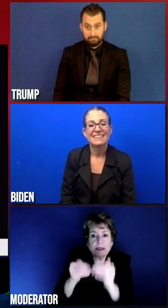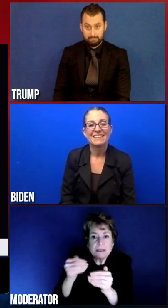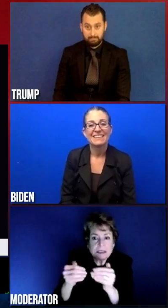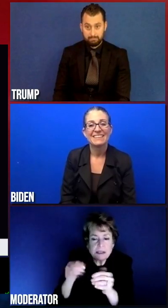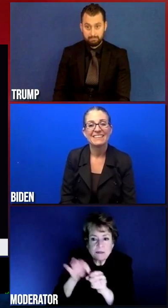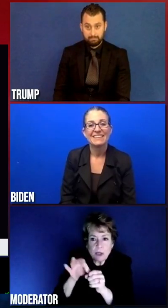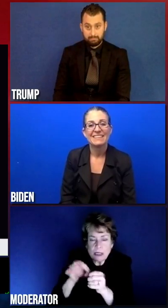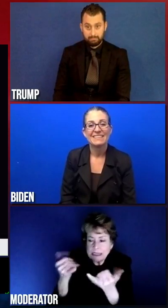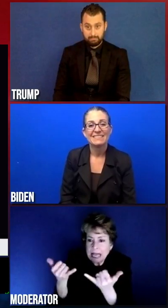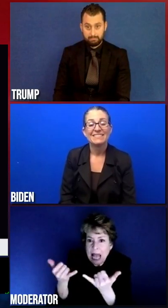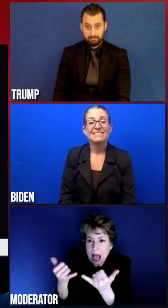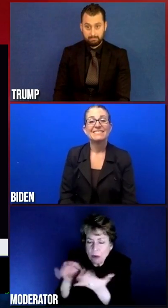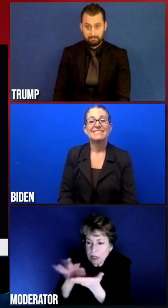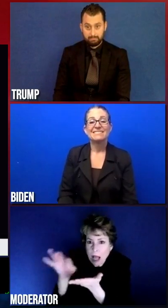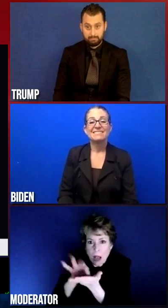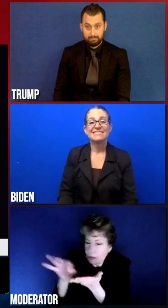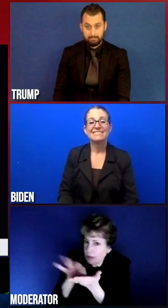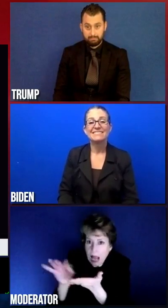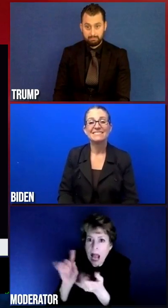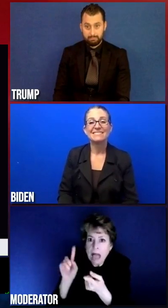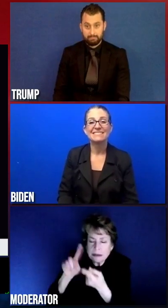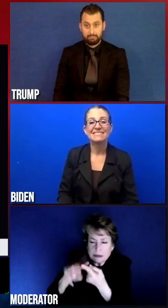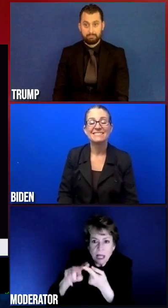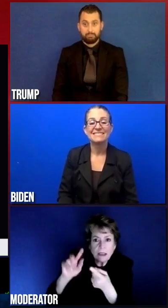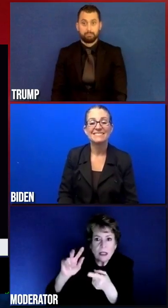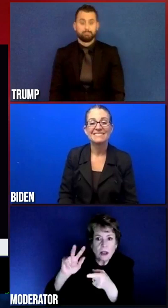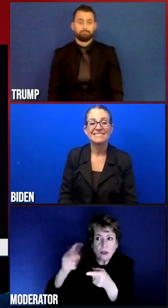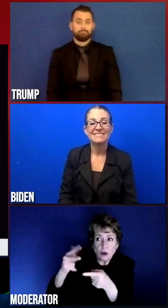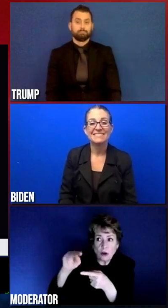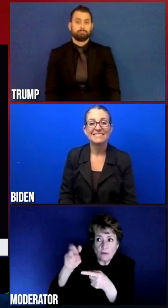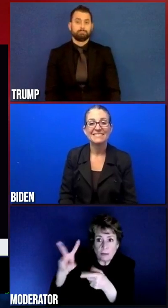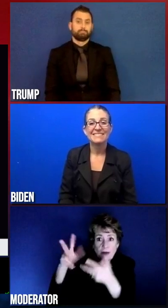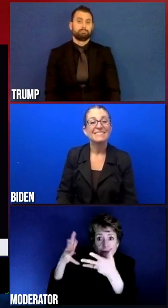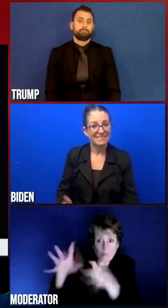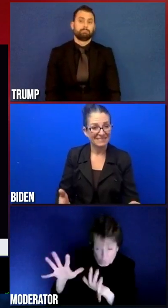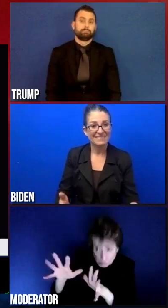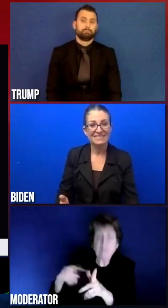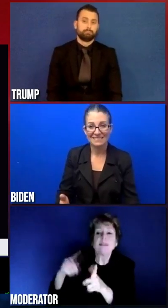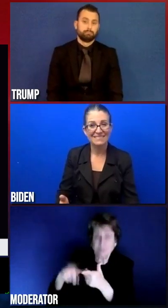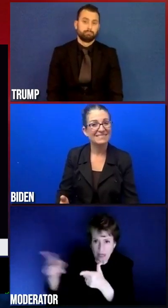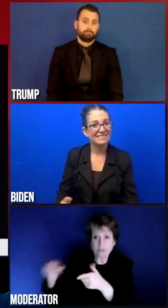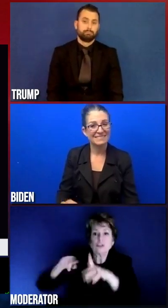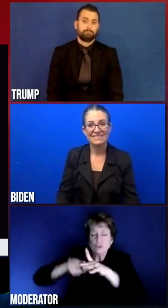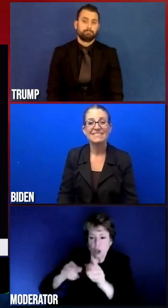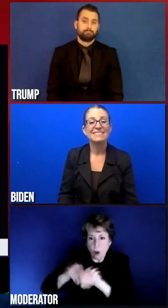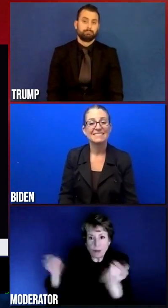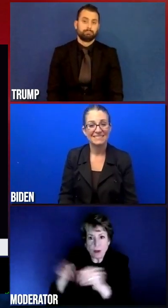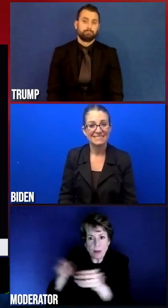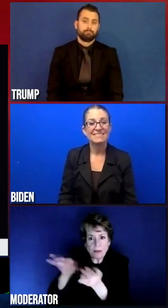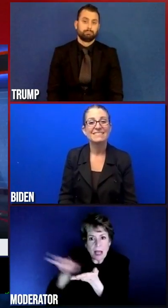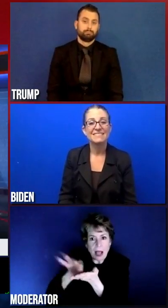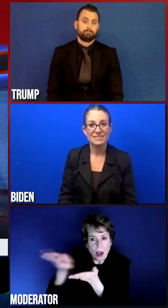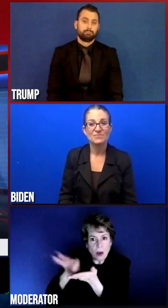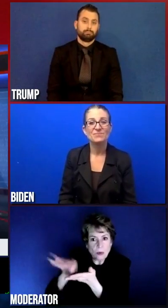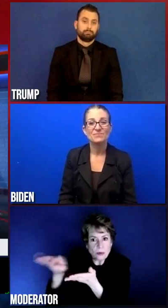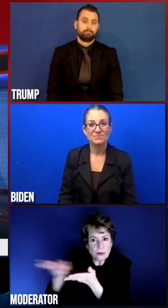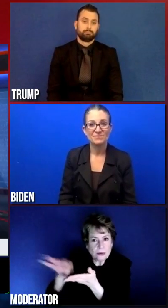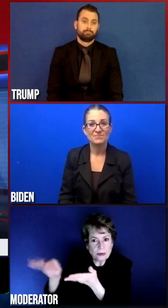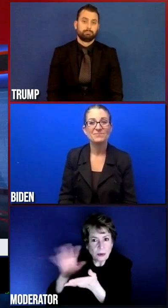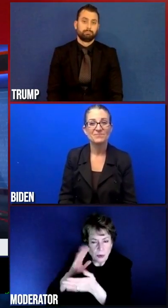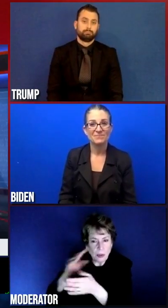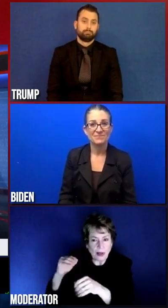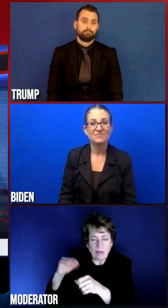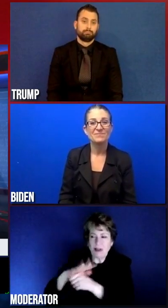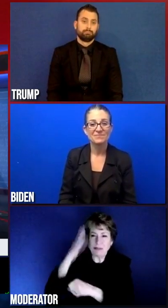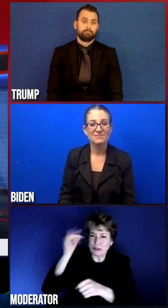until Election Day. That means that it's likely, because there's going to be a huge increase in mail-in balloting, that we are not going to know